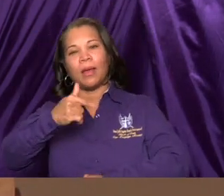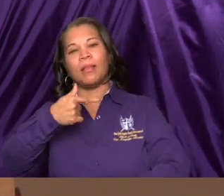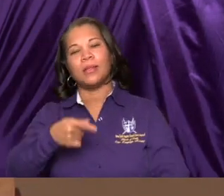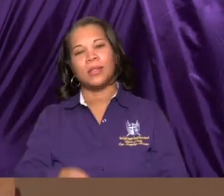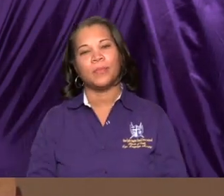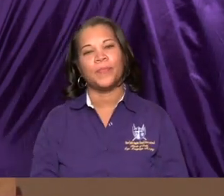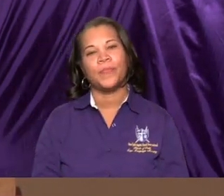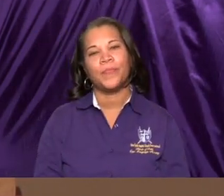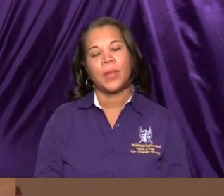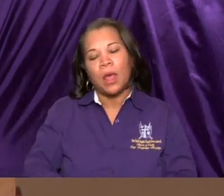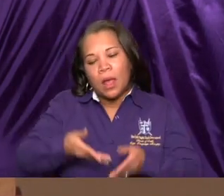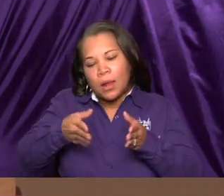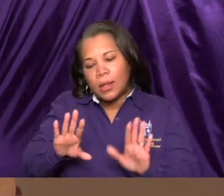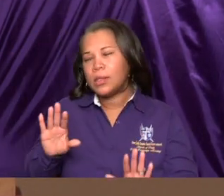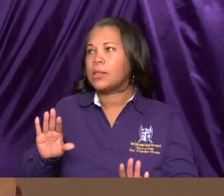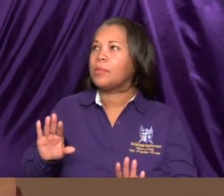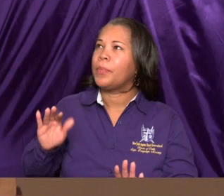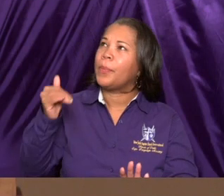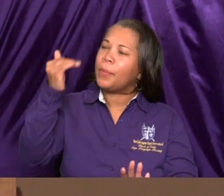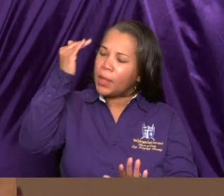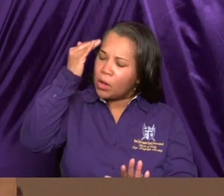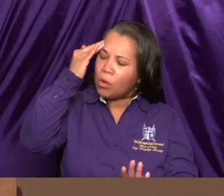It lets me know how much he really loves me.